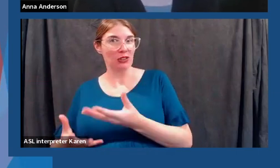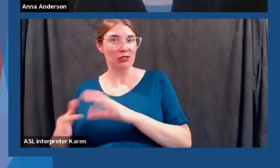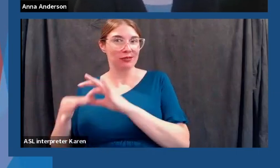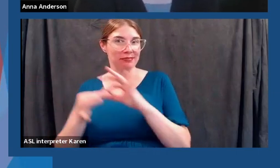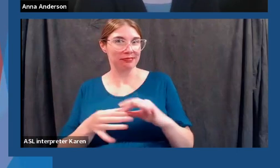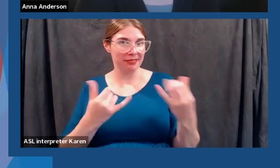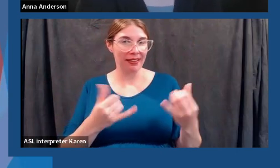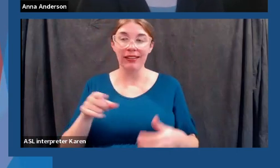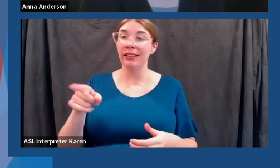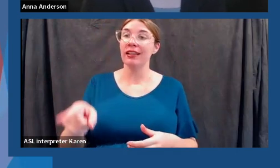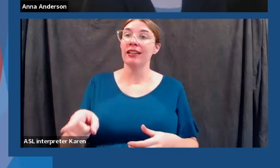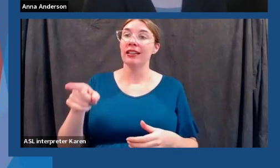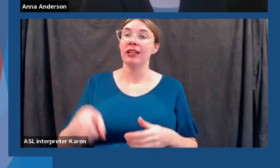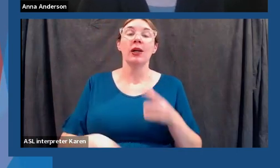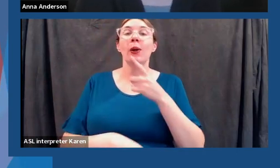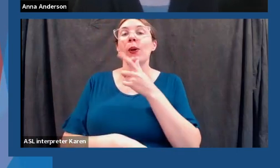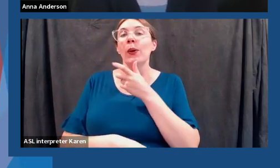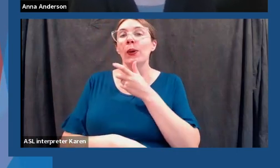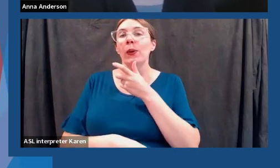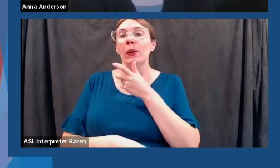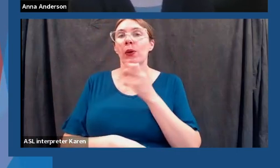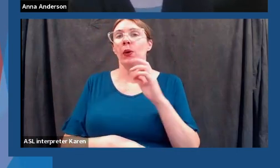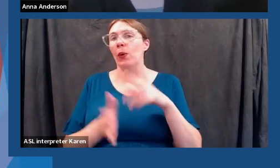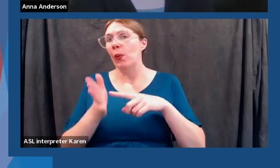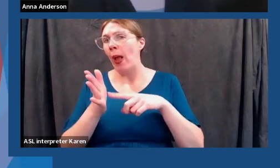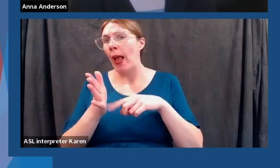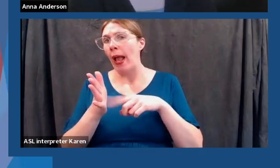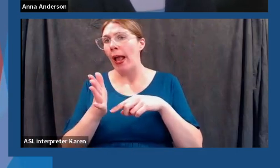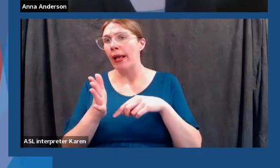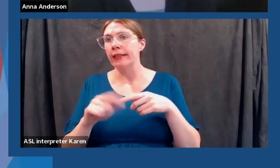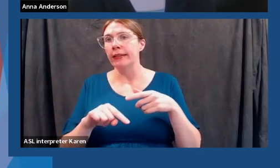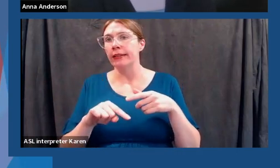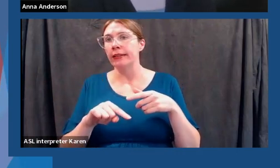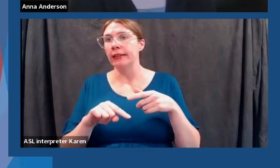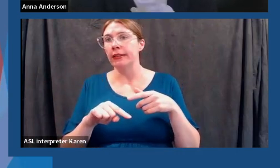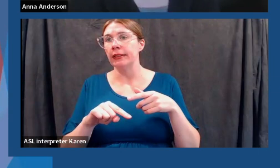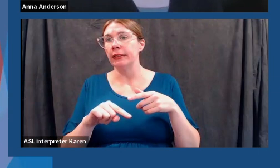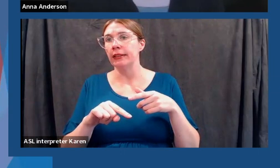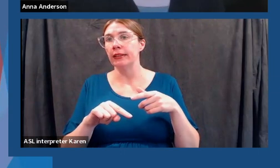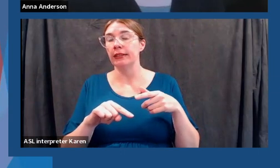Who or what cannot stop a person from voting? And I think this is key.